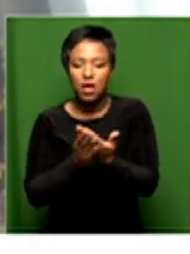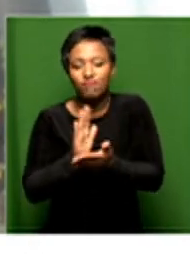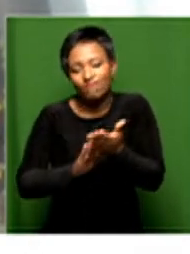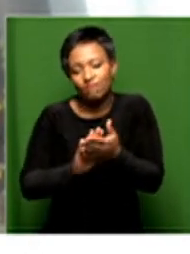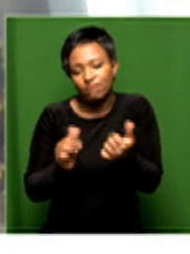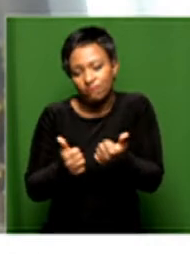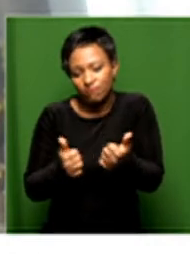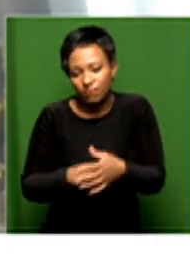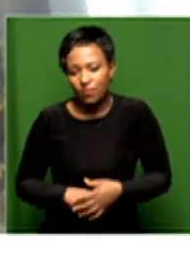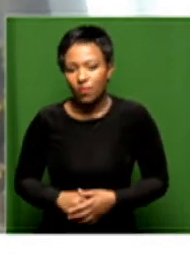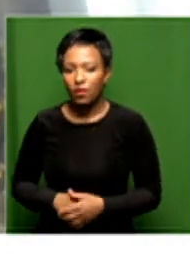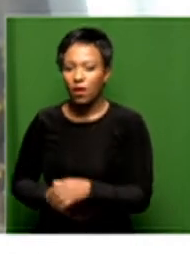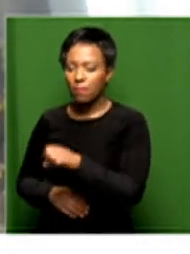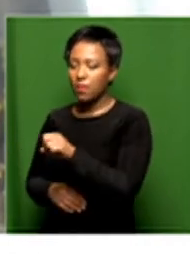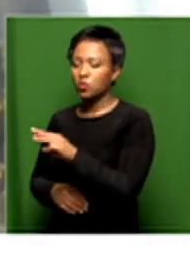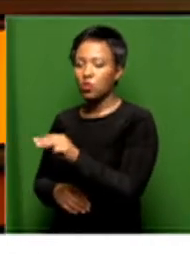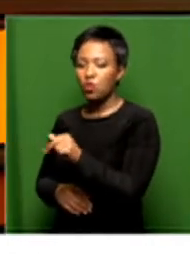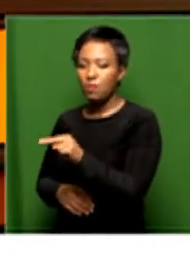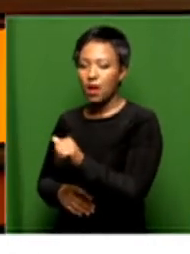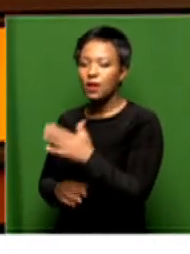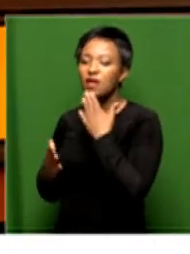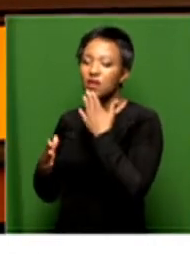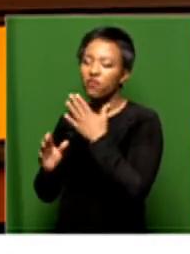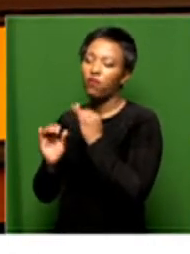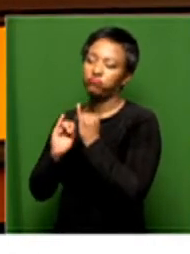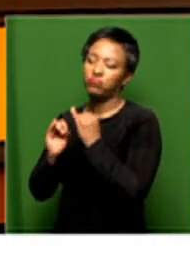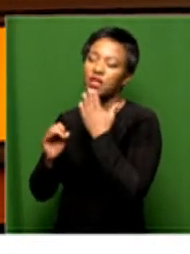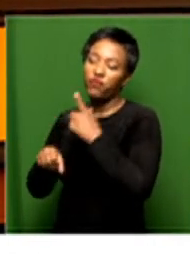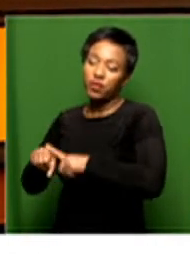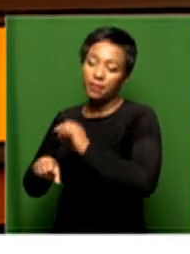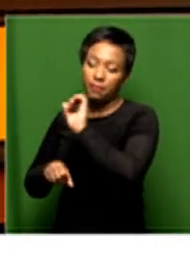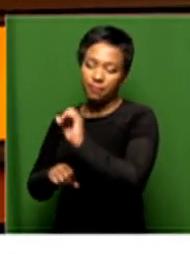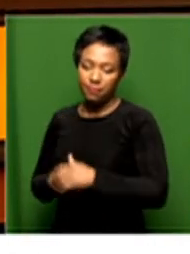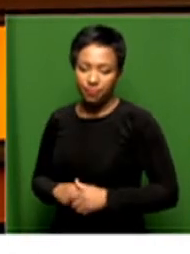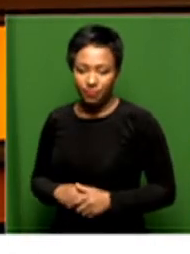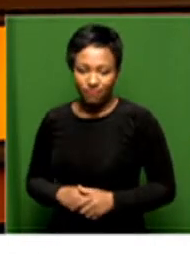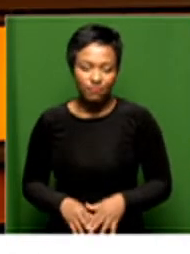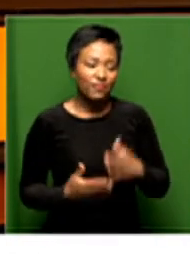All right, Sumana, thank you so much for chatting to us this morning. We do appreciate your time. Thank you so much.